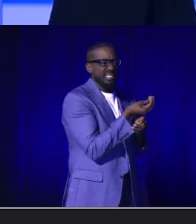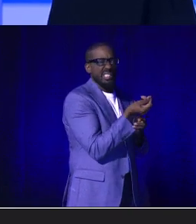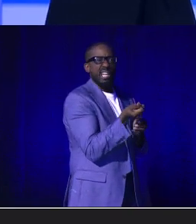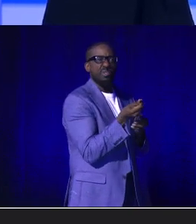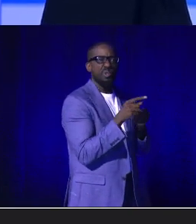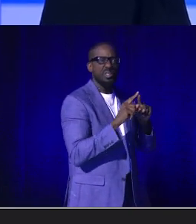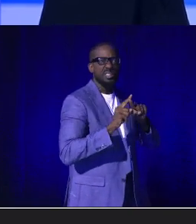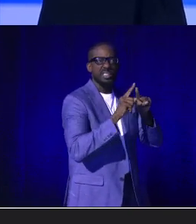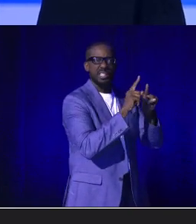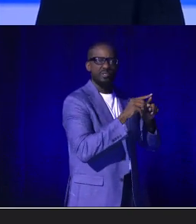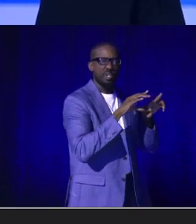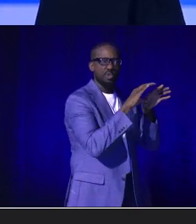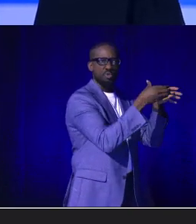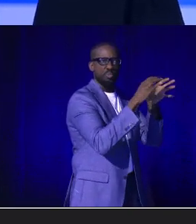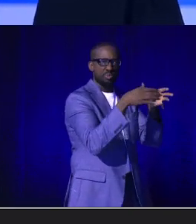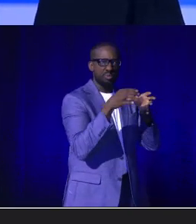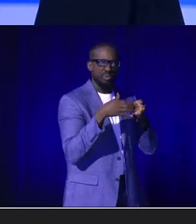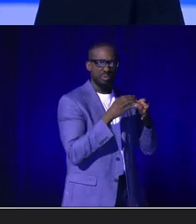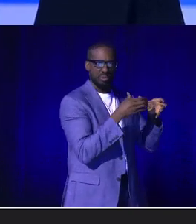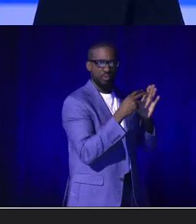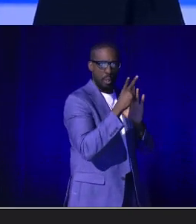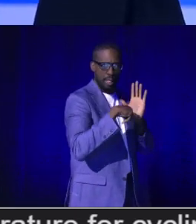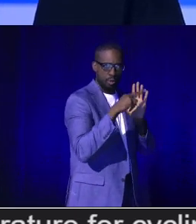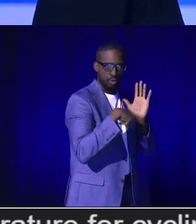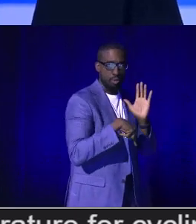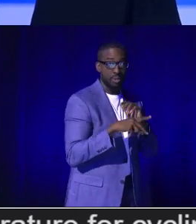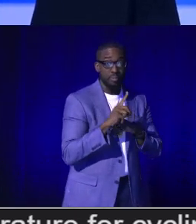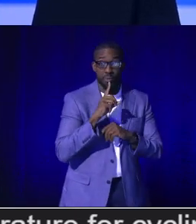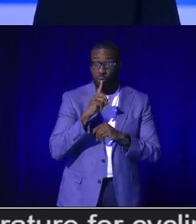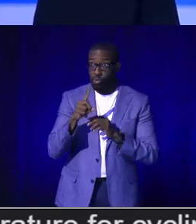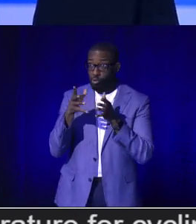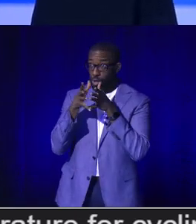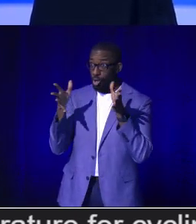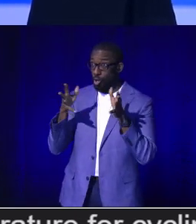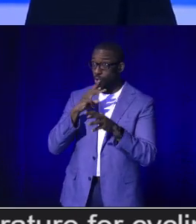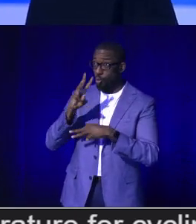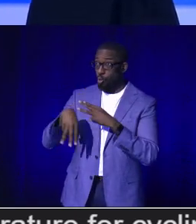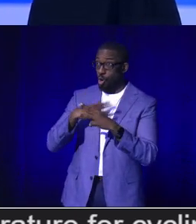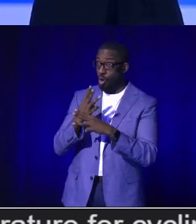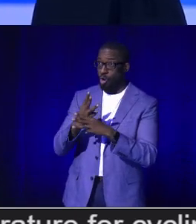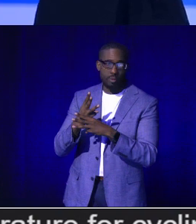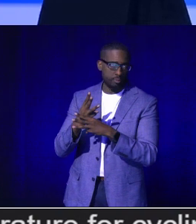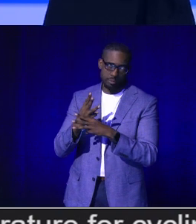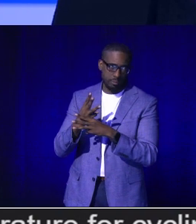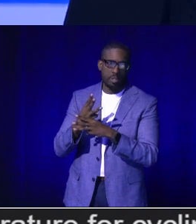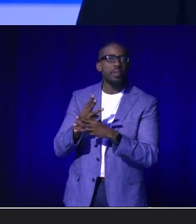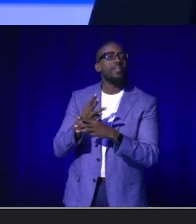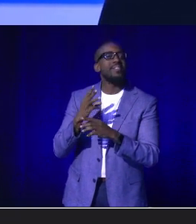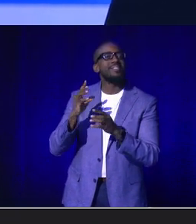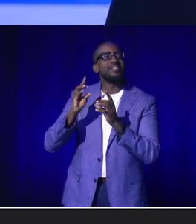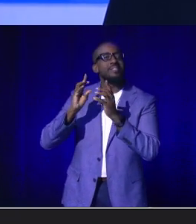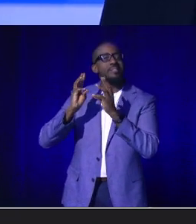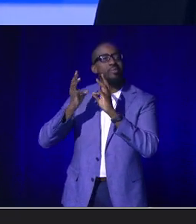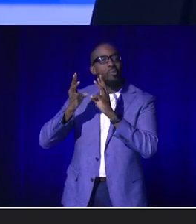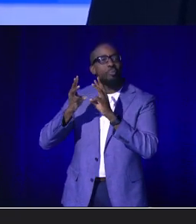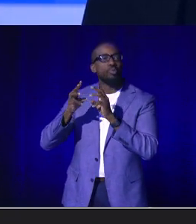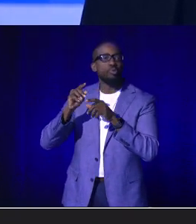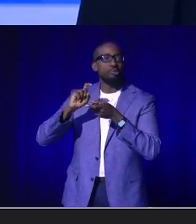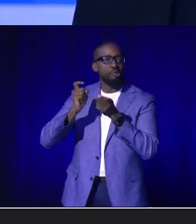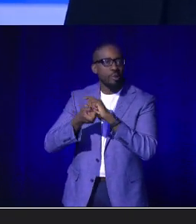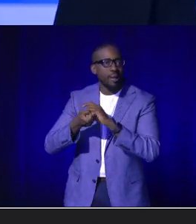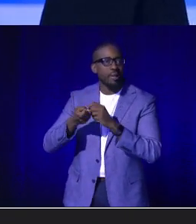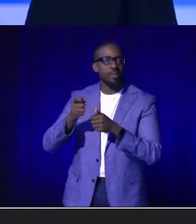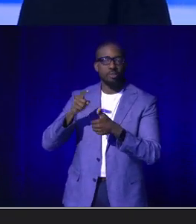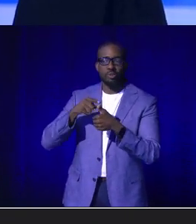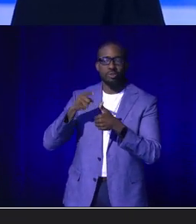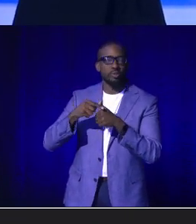across literature. But as we know, real worlds are not isothermal. So we have changes in season. We even have temperature swings in